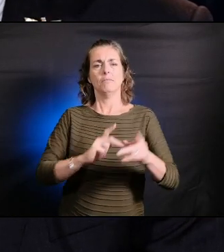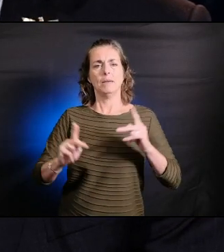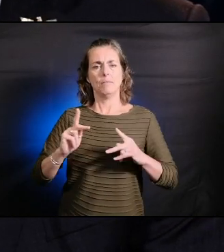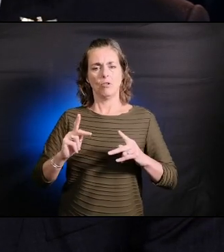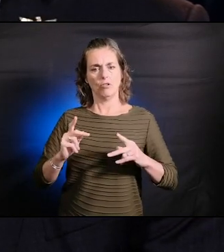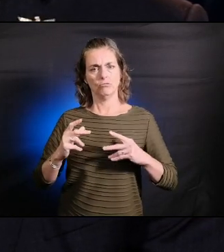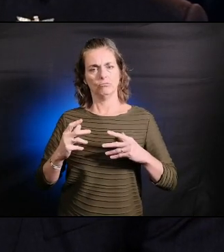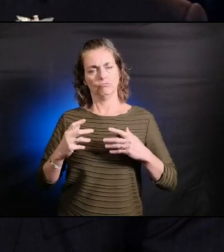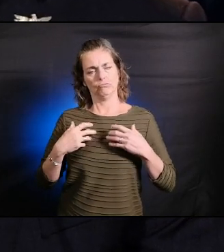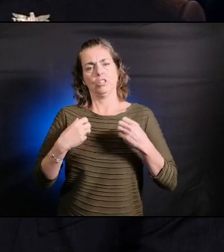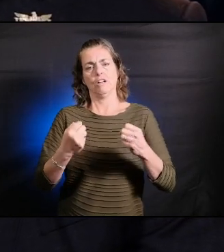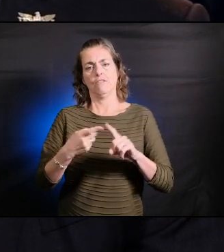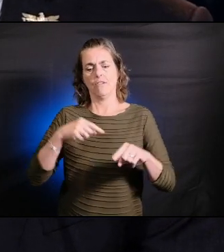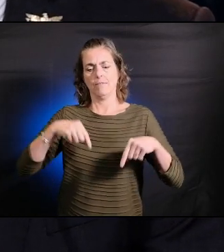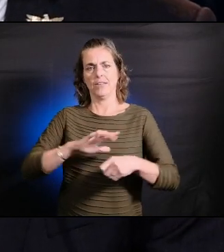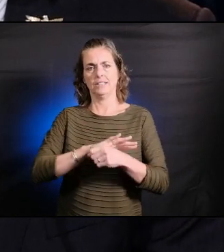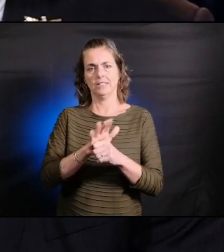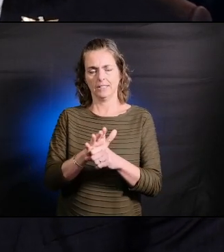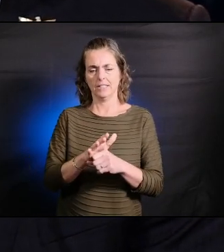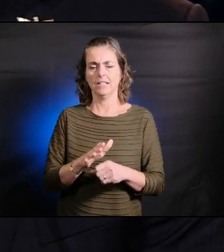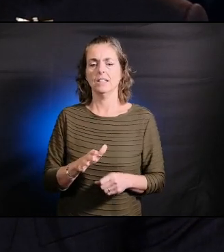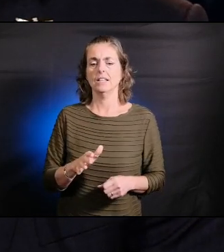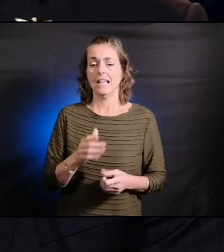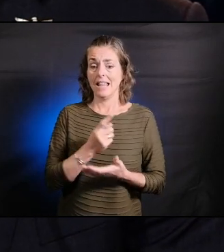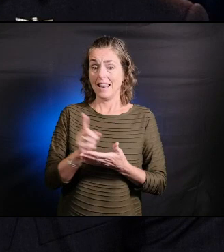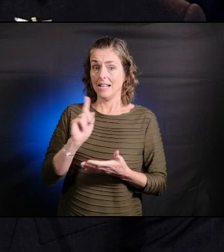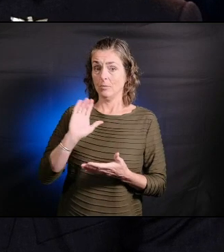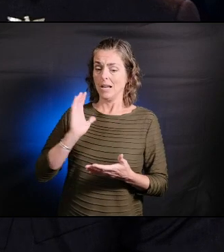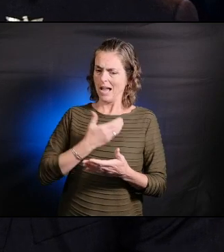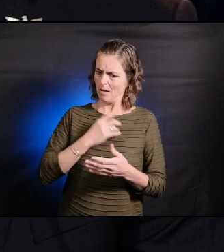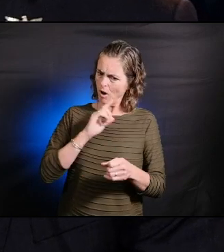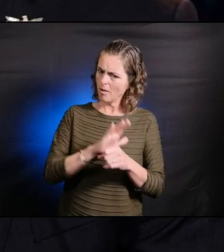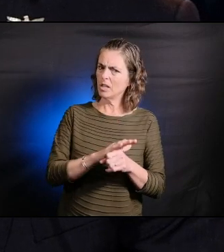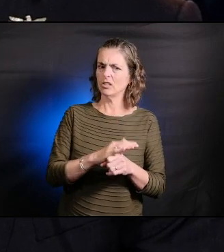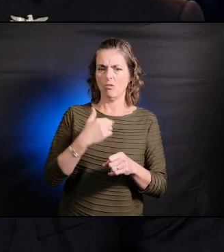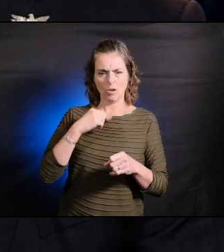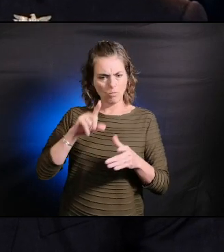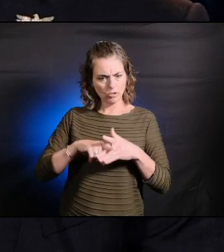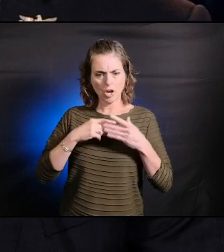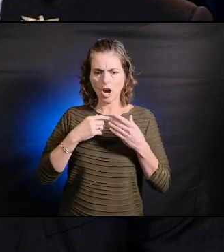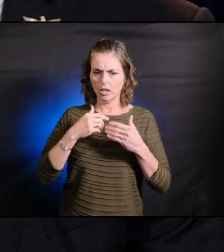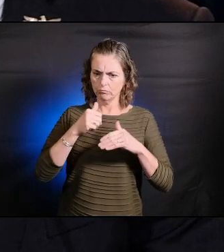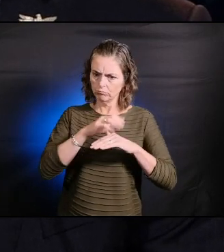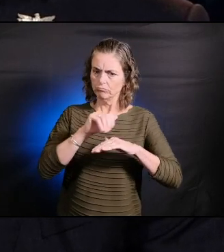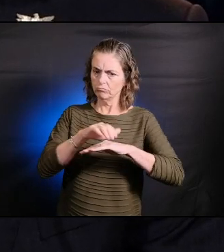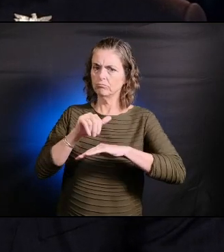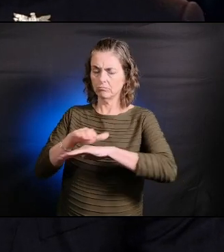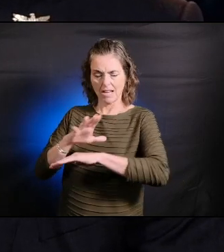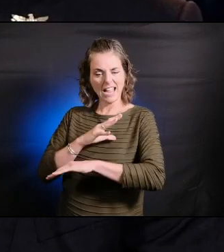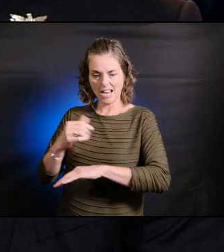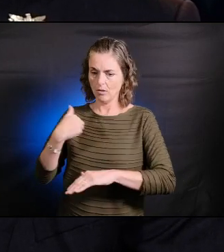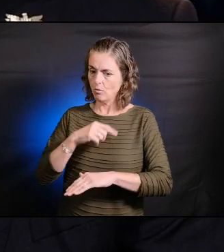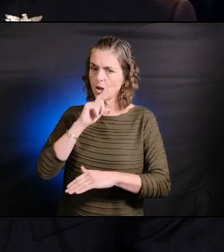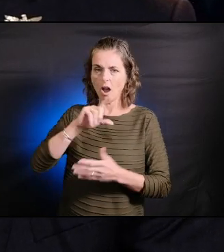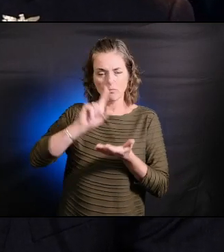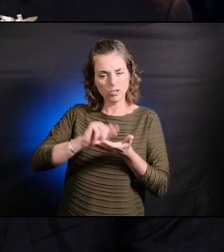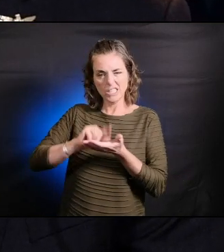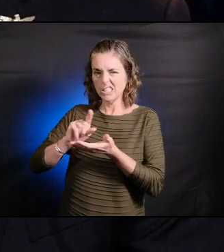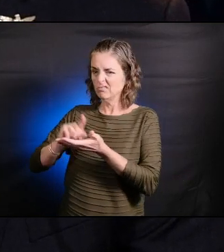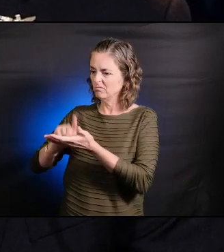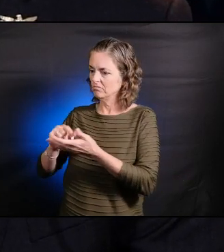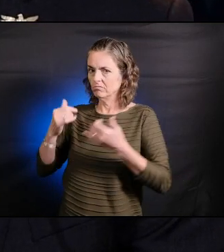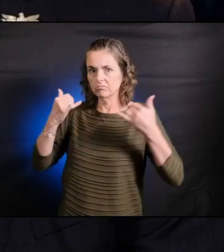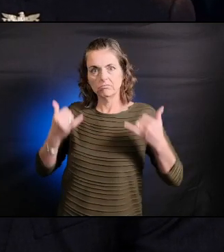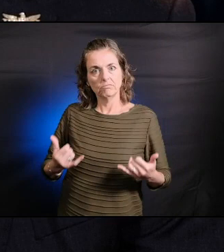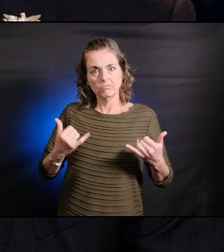said last week in terms of what our promise was to the consumers and to the residents, and we are getting those checks are being